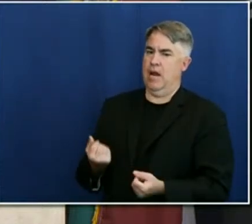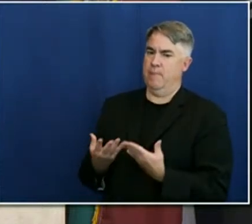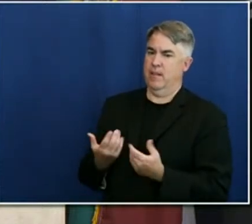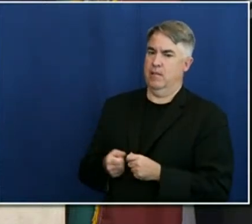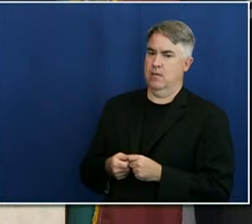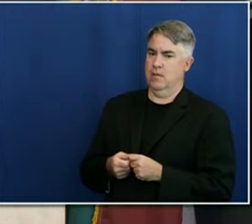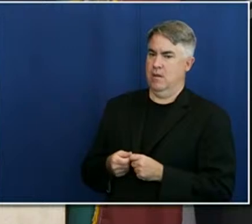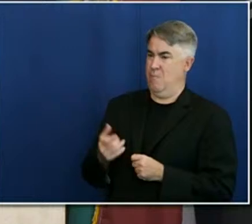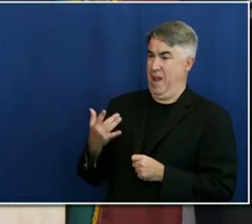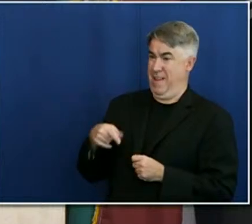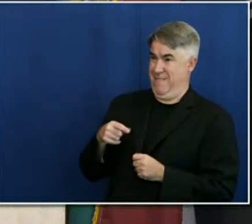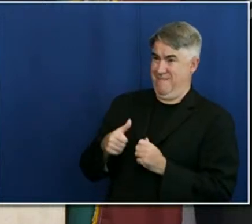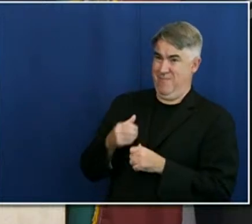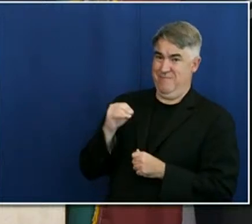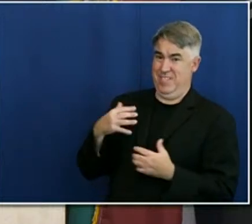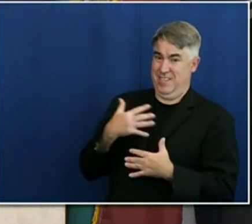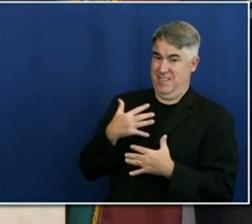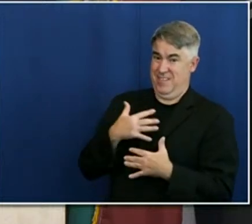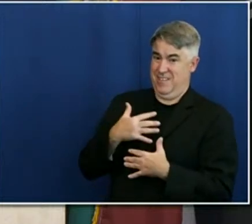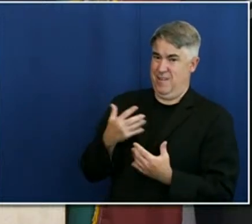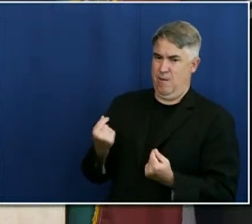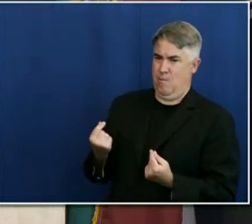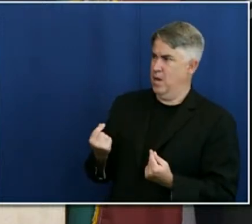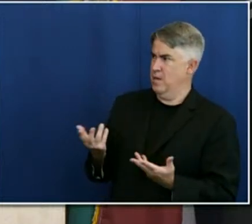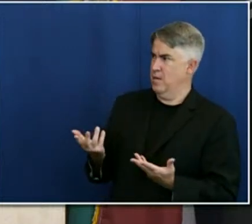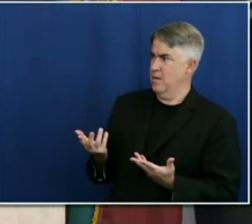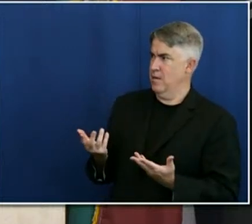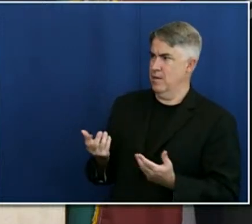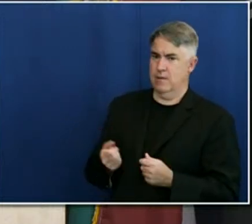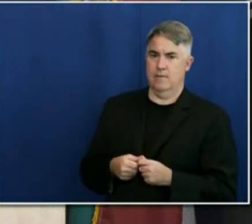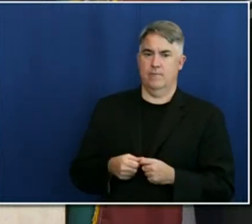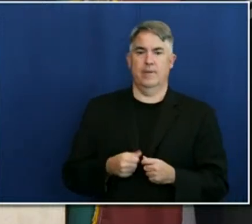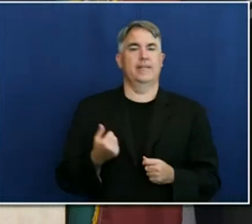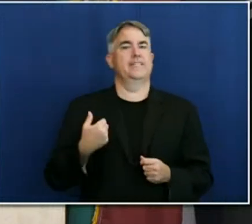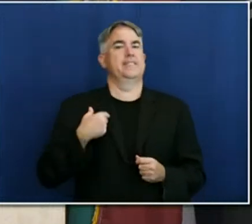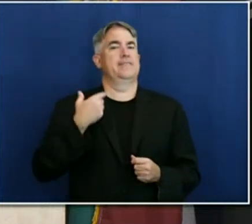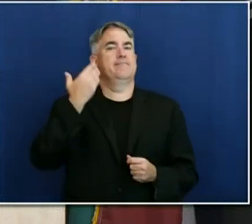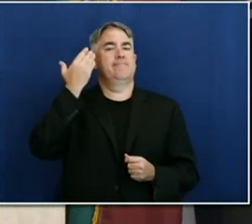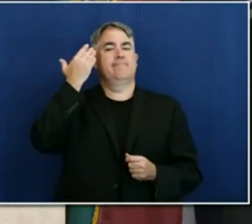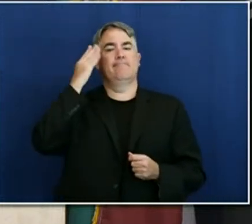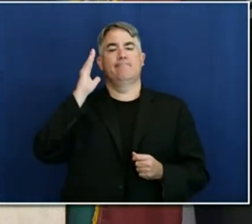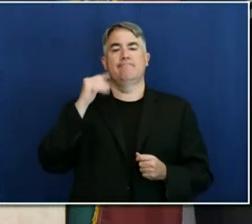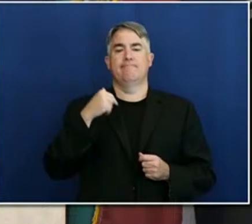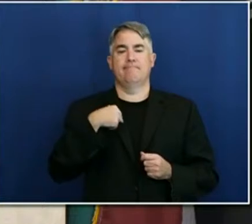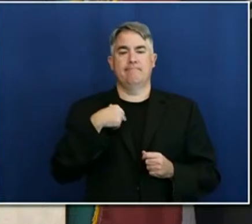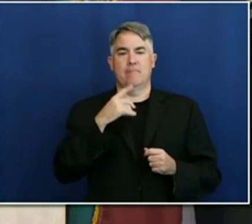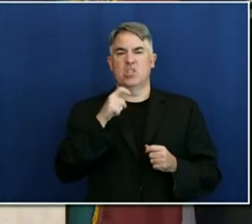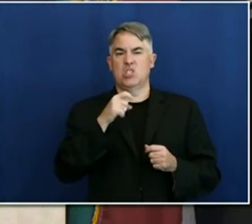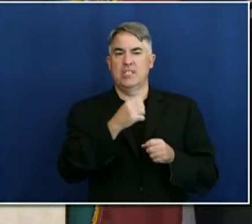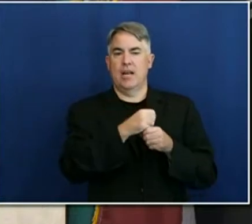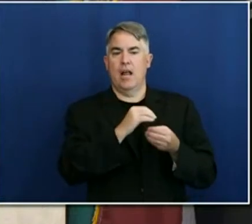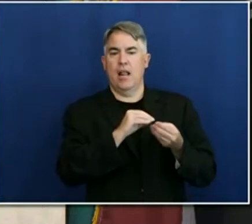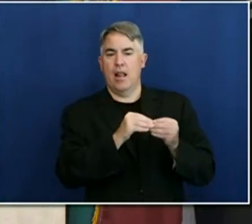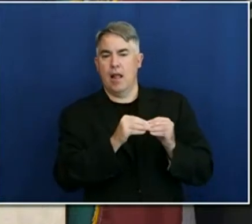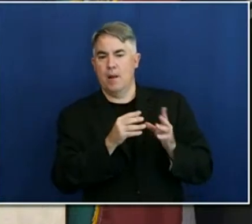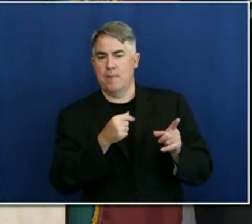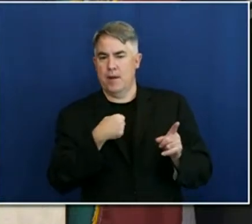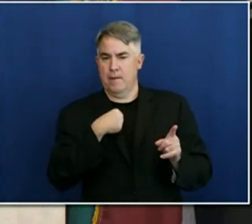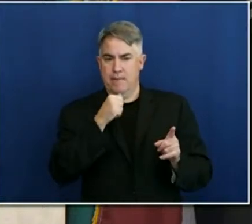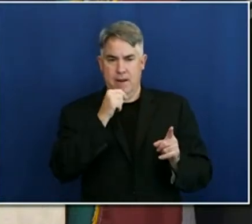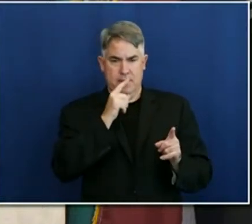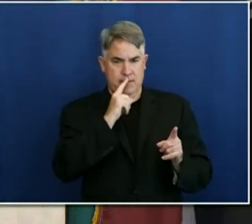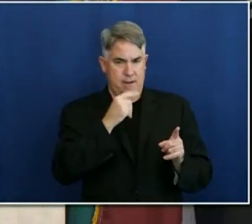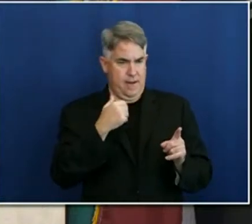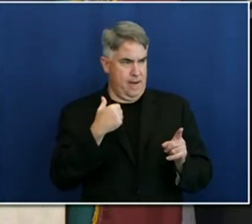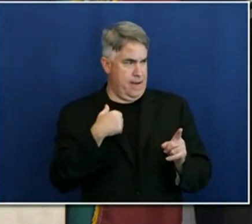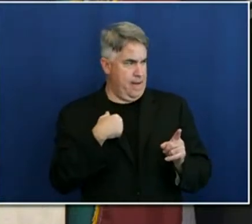the Yeah, I don't know. We can pull the numbers, Matt. I don't know if we have them. Well, let's see if